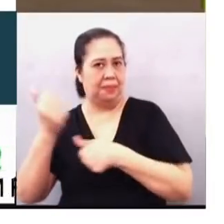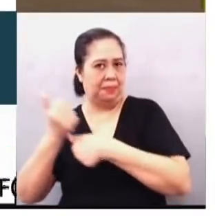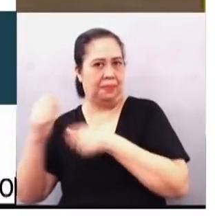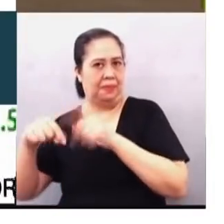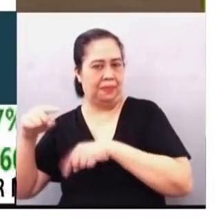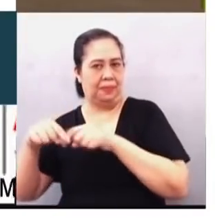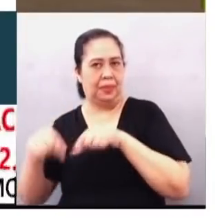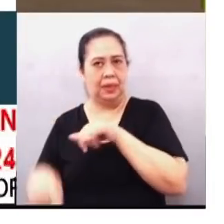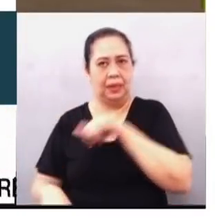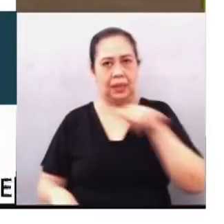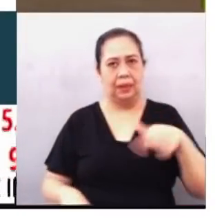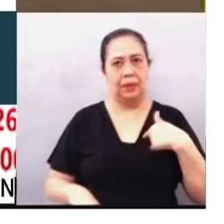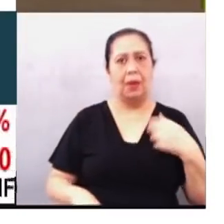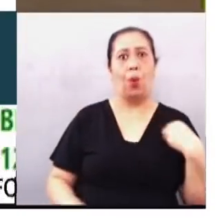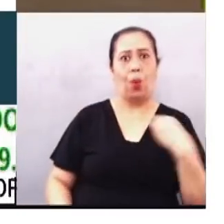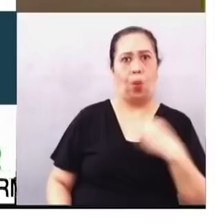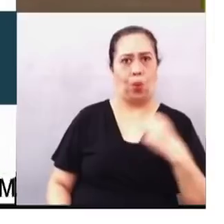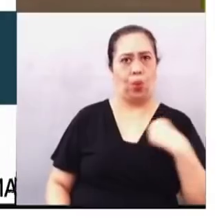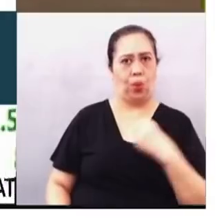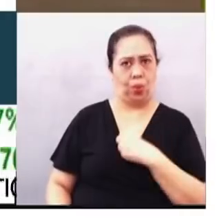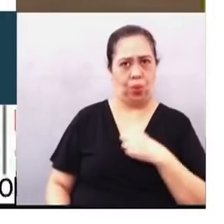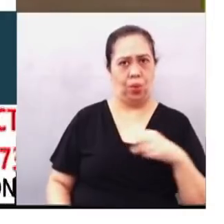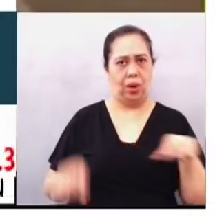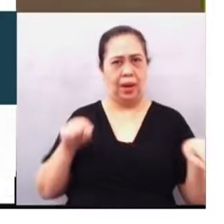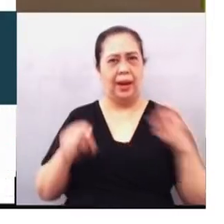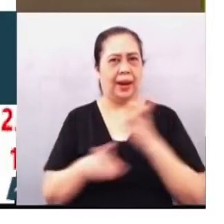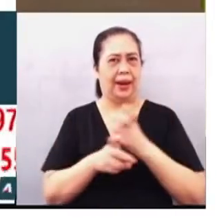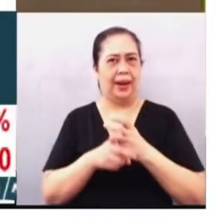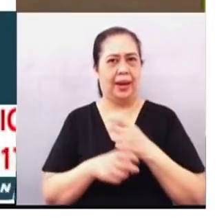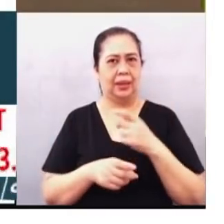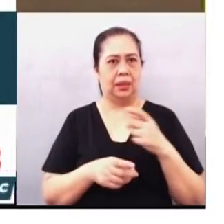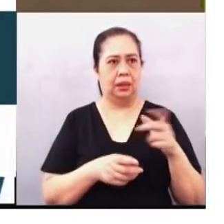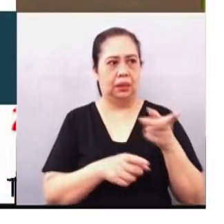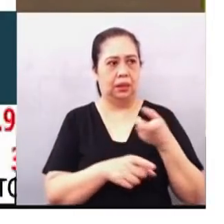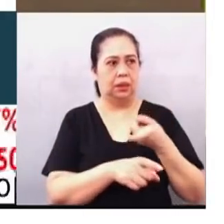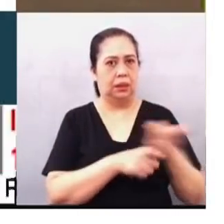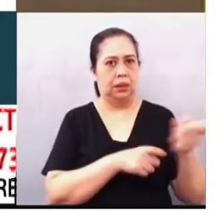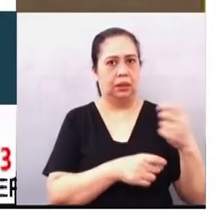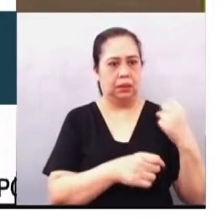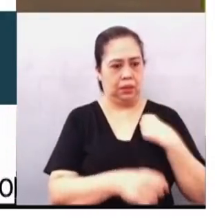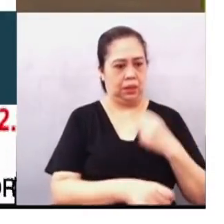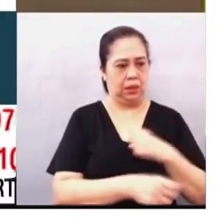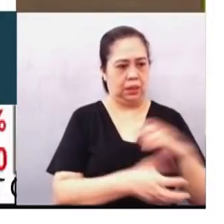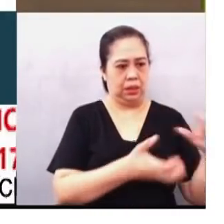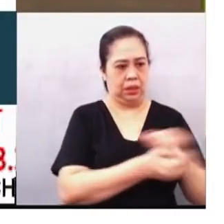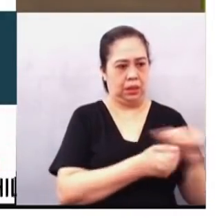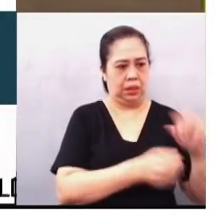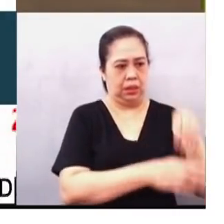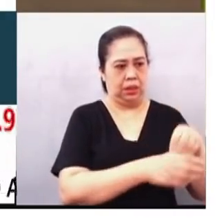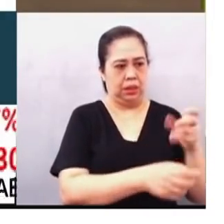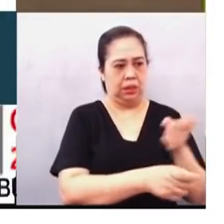time, I am a member of the Senate. Mahirap yung siraan ko yung institution to where I belong.